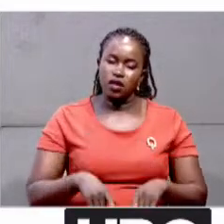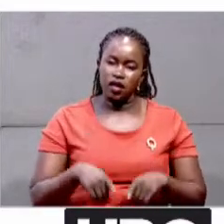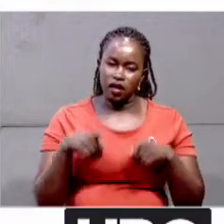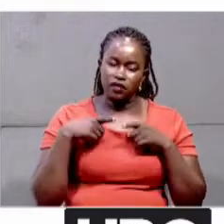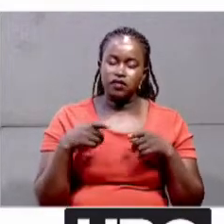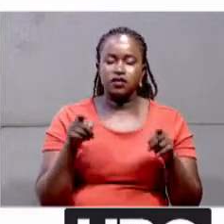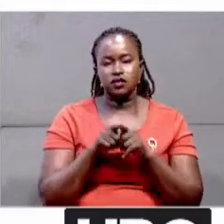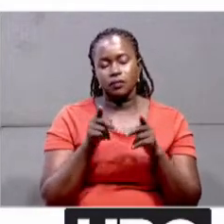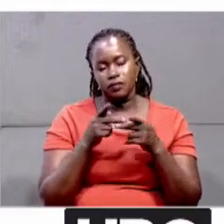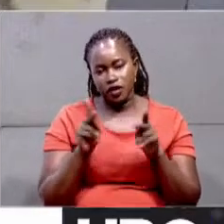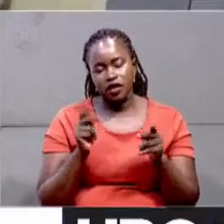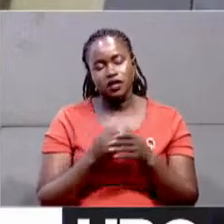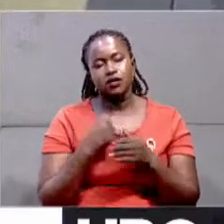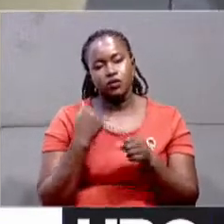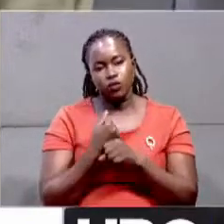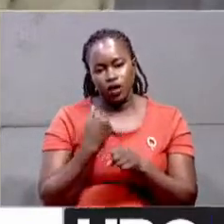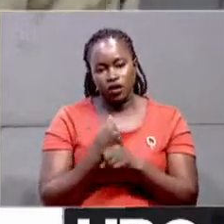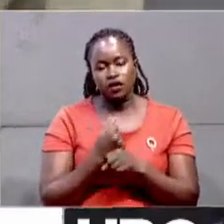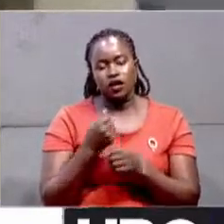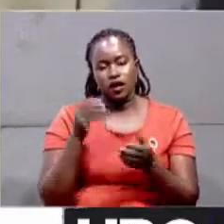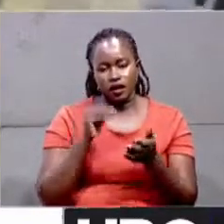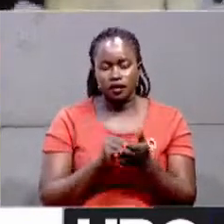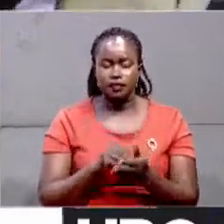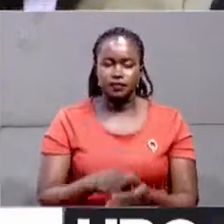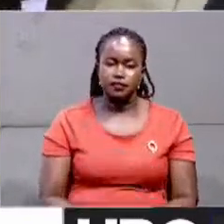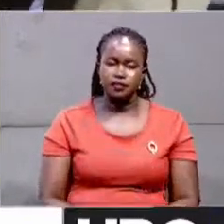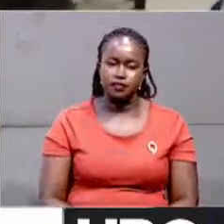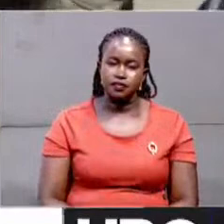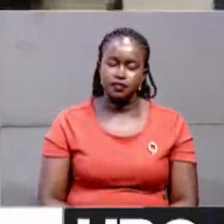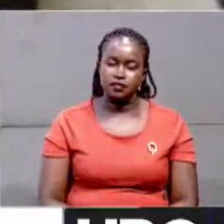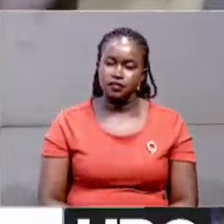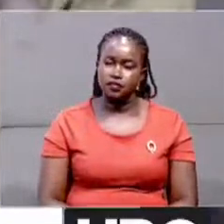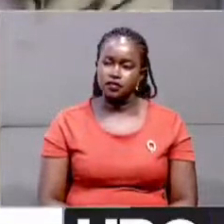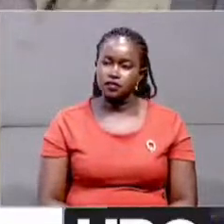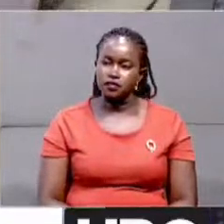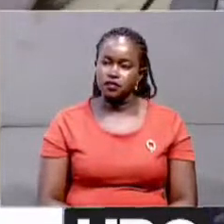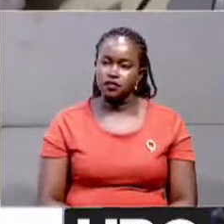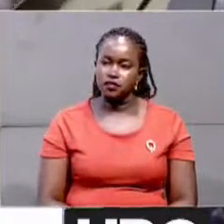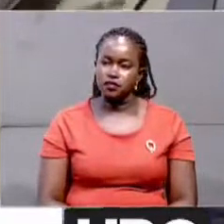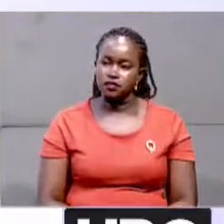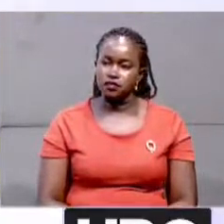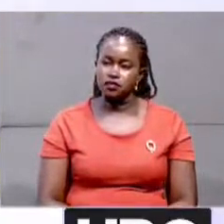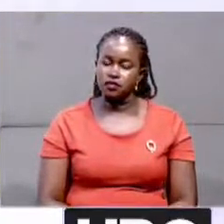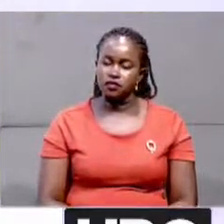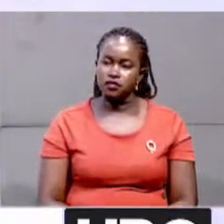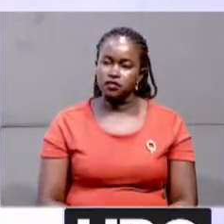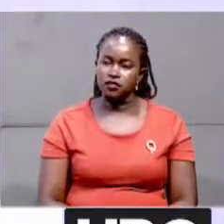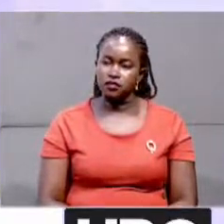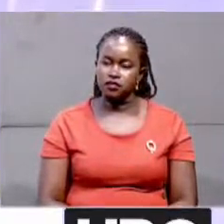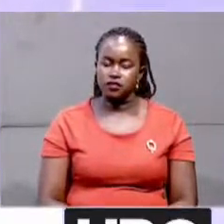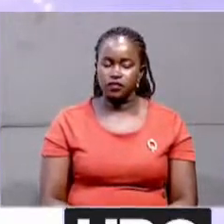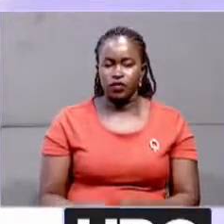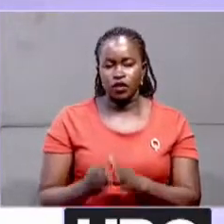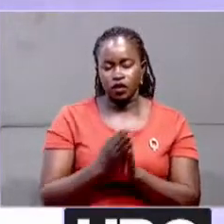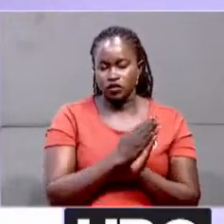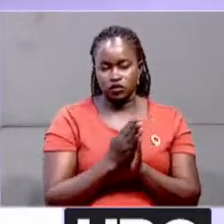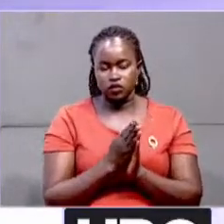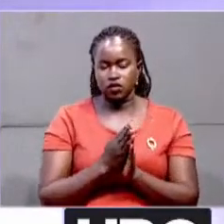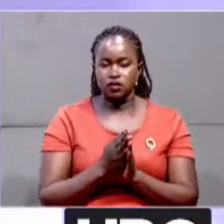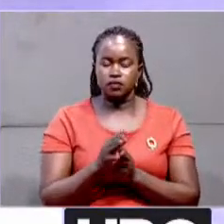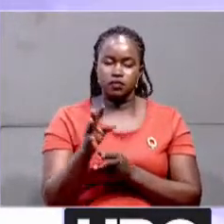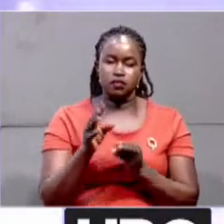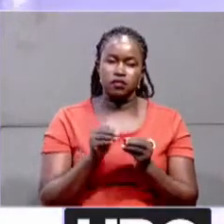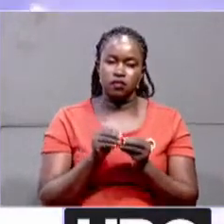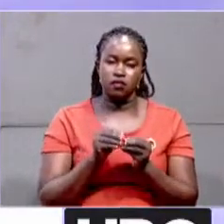and begin working. The officer one. I'm Wai Van Juko